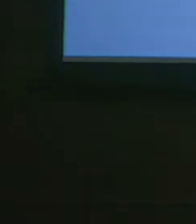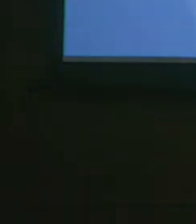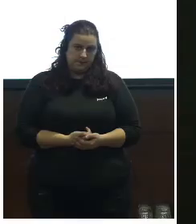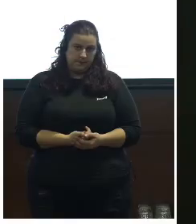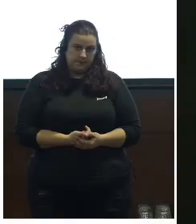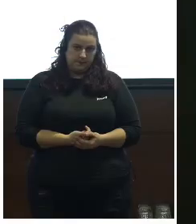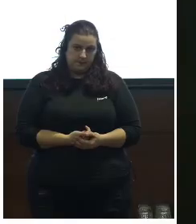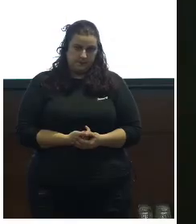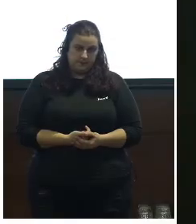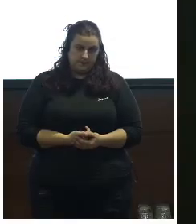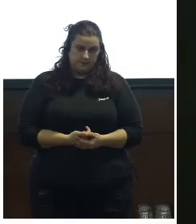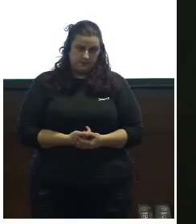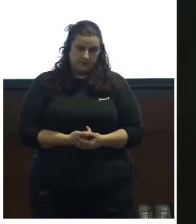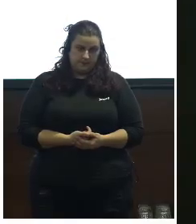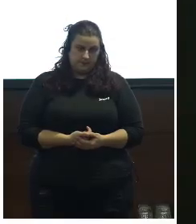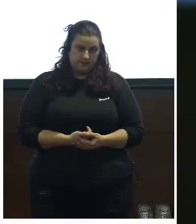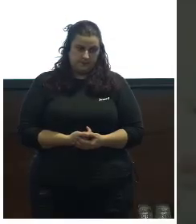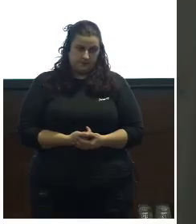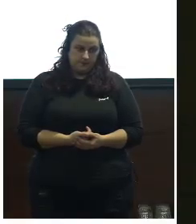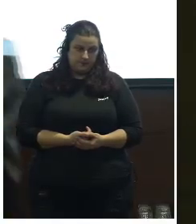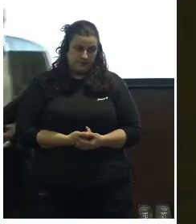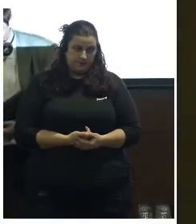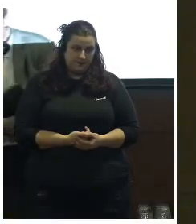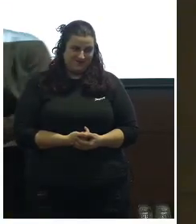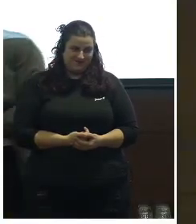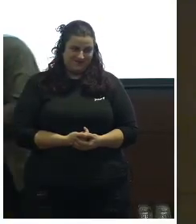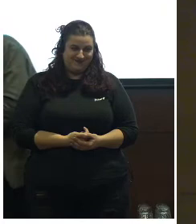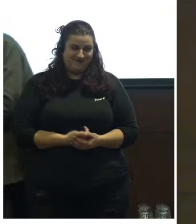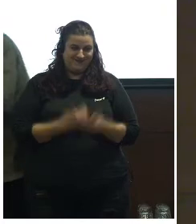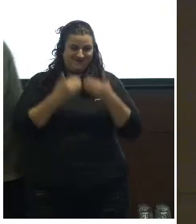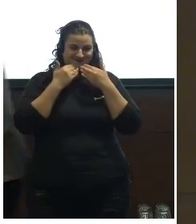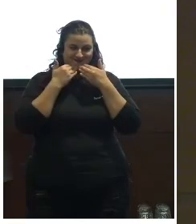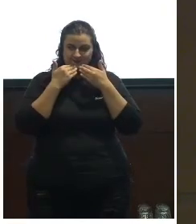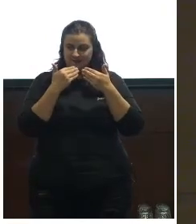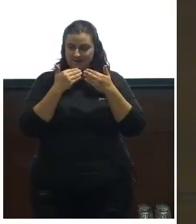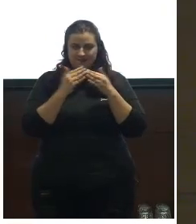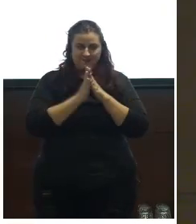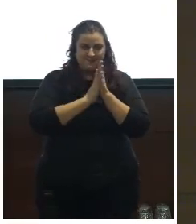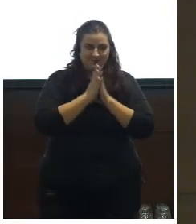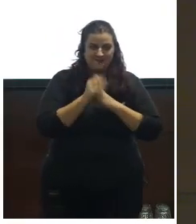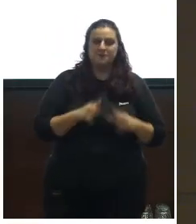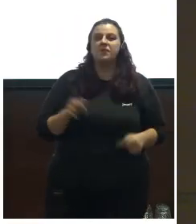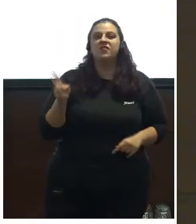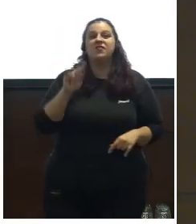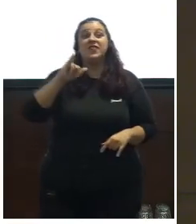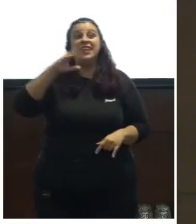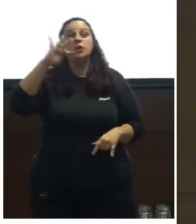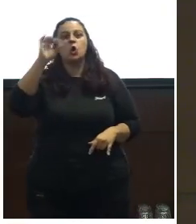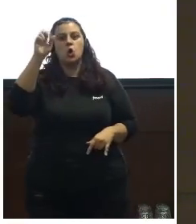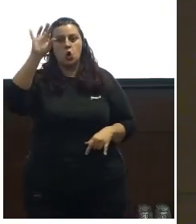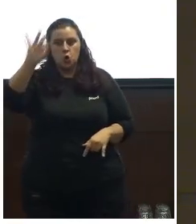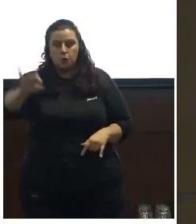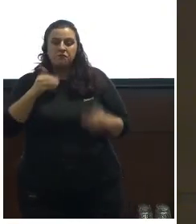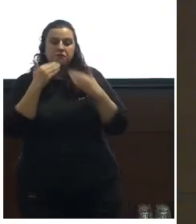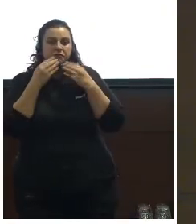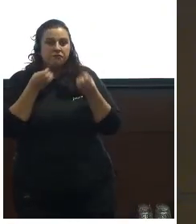Thank you, Vittorio. Also very clear what you were explaining us all, and let us not be that island in